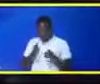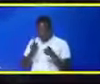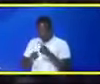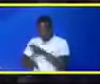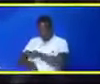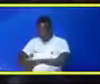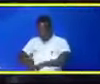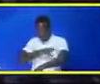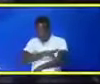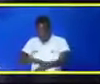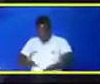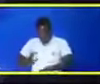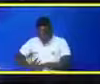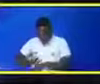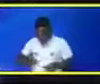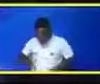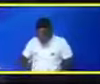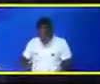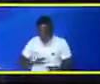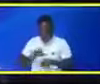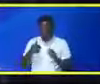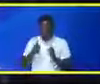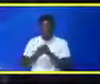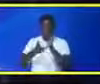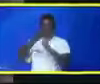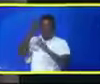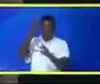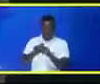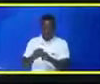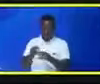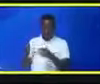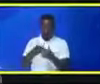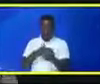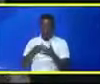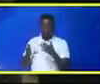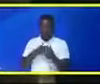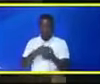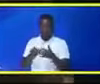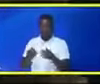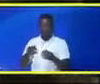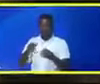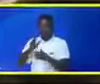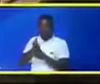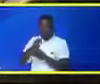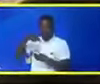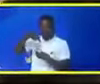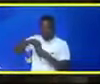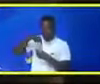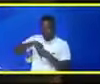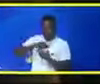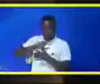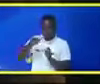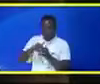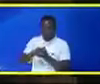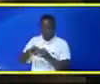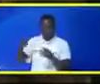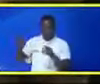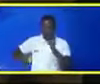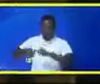of Jesus, I rebuke rheumatoid arthritis. In the name of